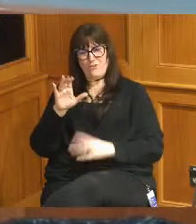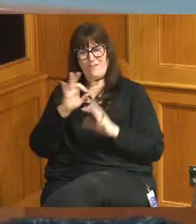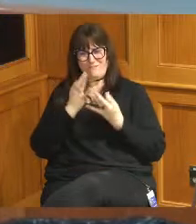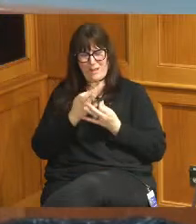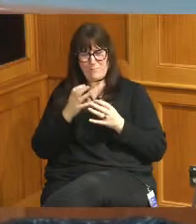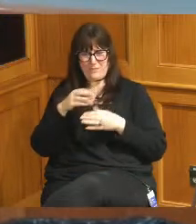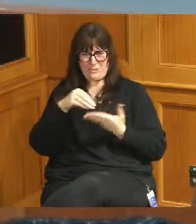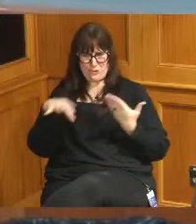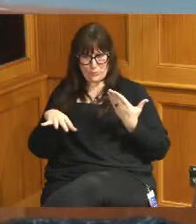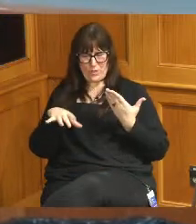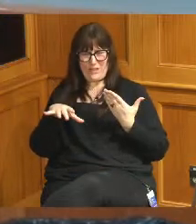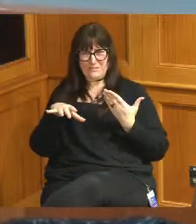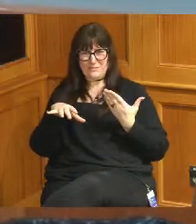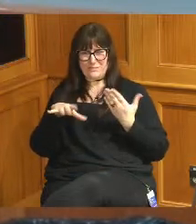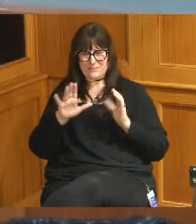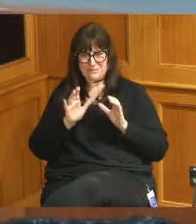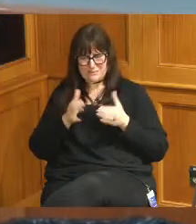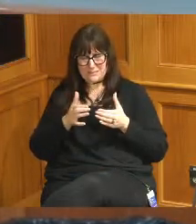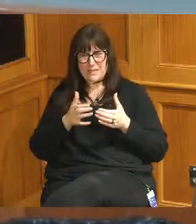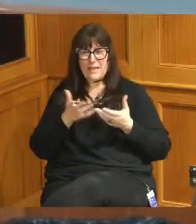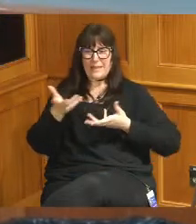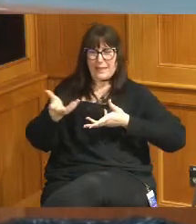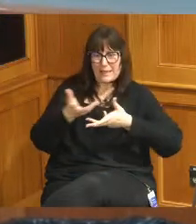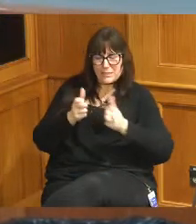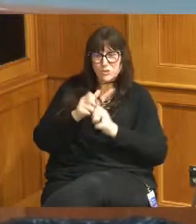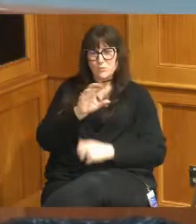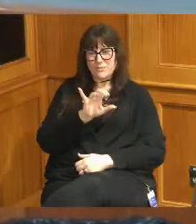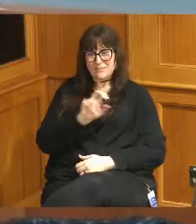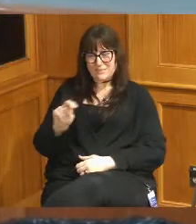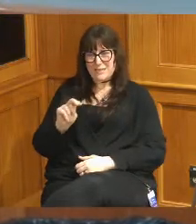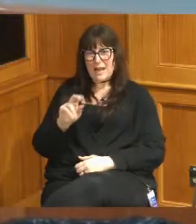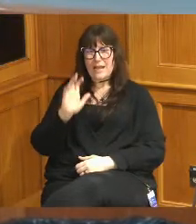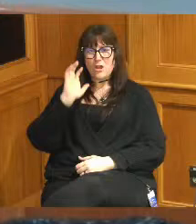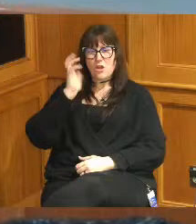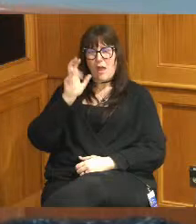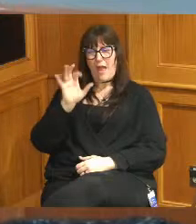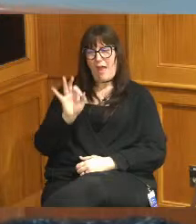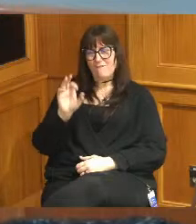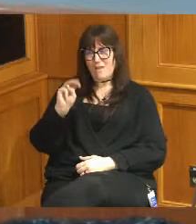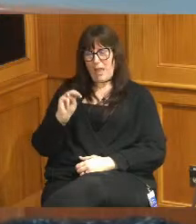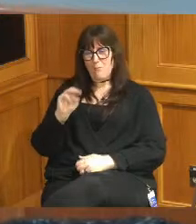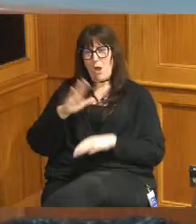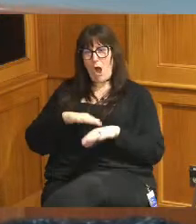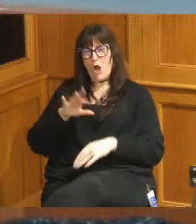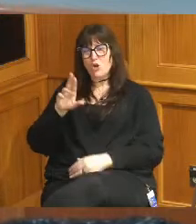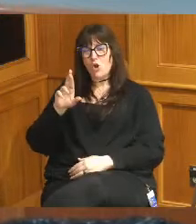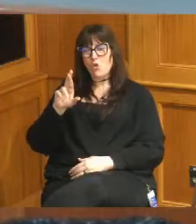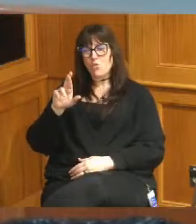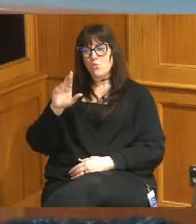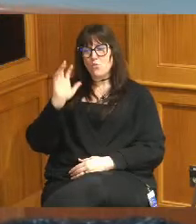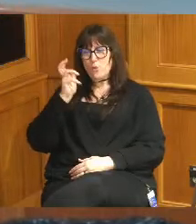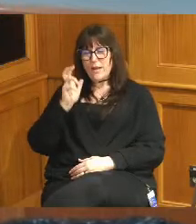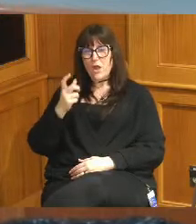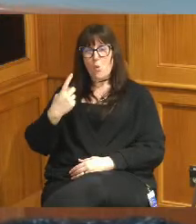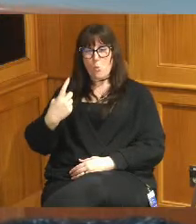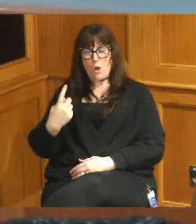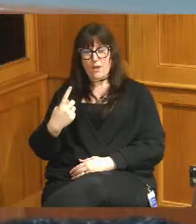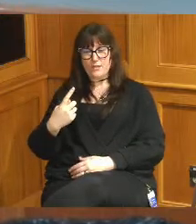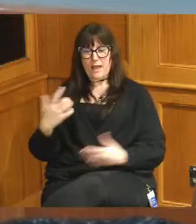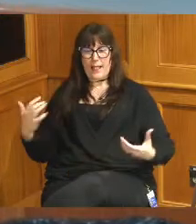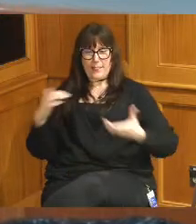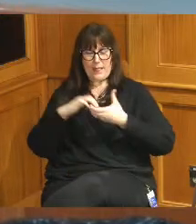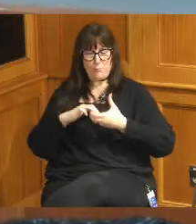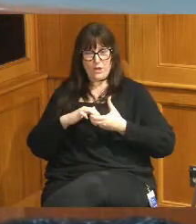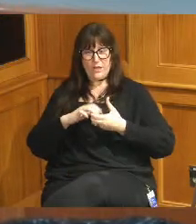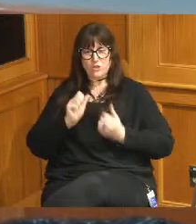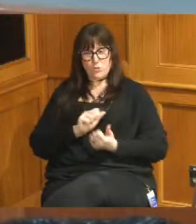with the community through a Cincinnati FM radio station on Radio 1, collaborating to address critical issues